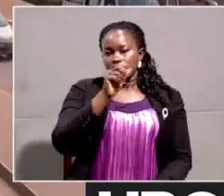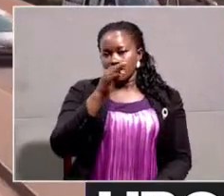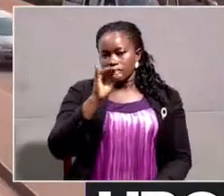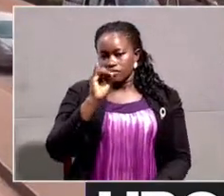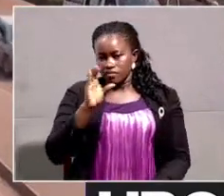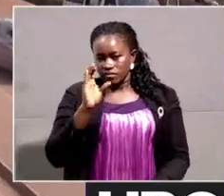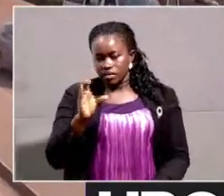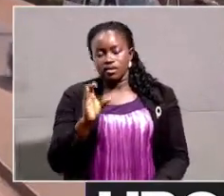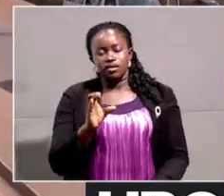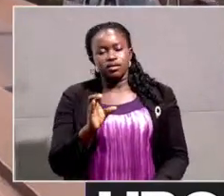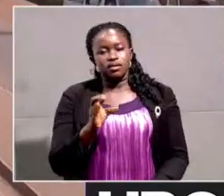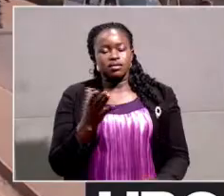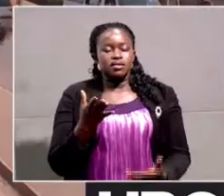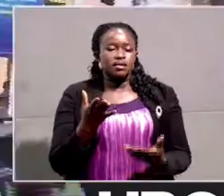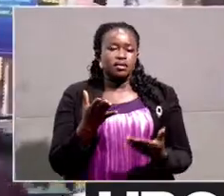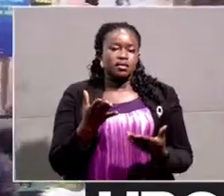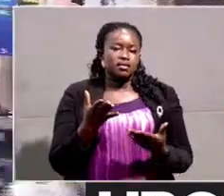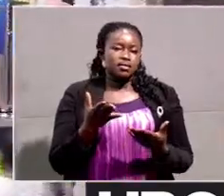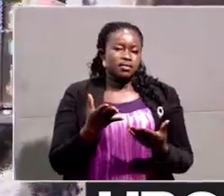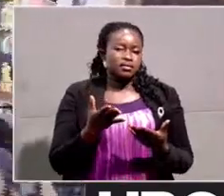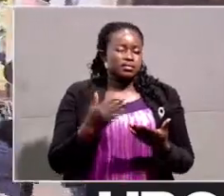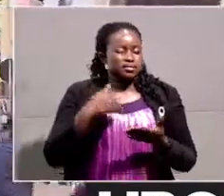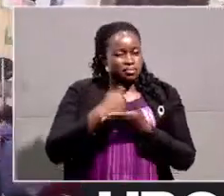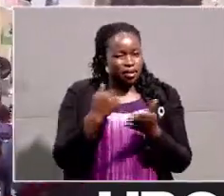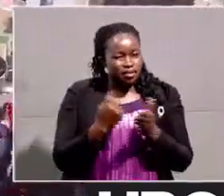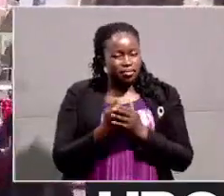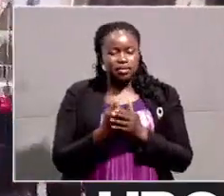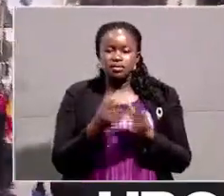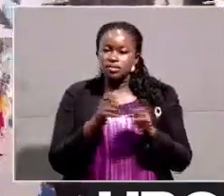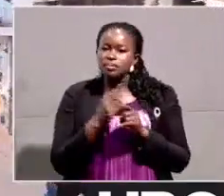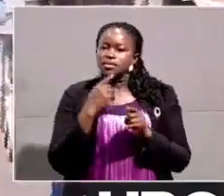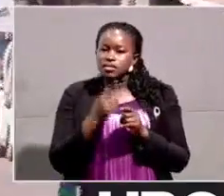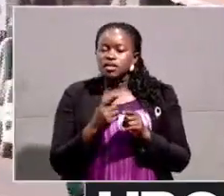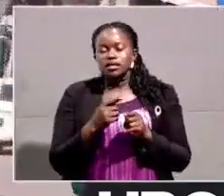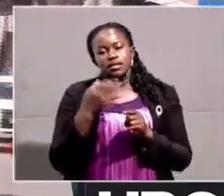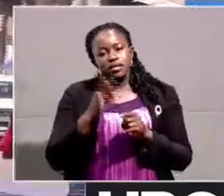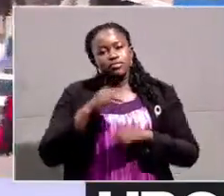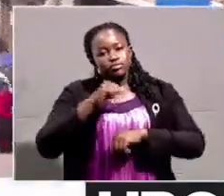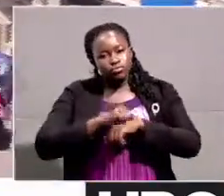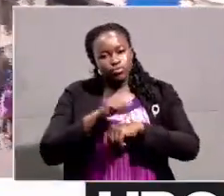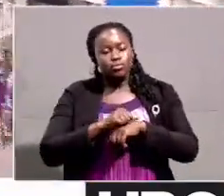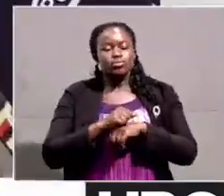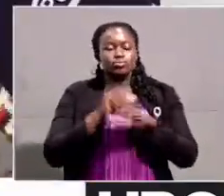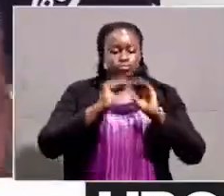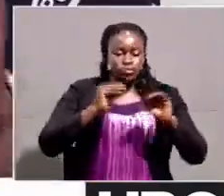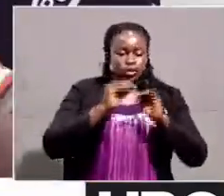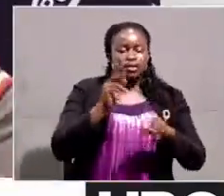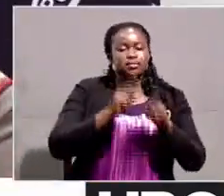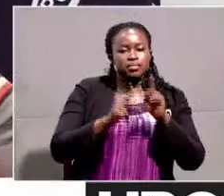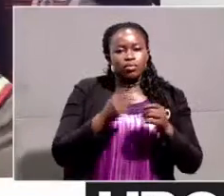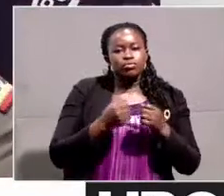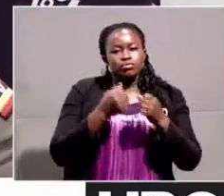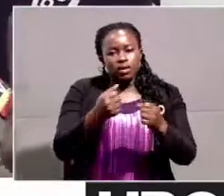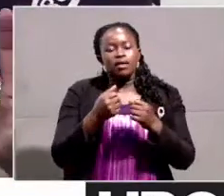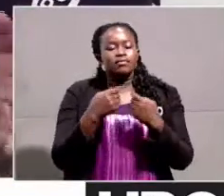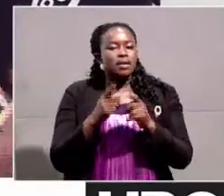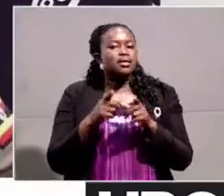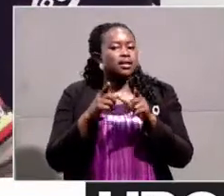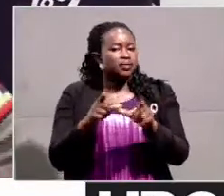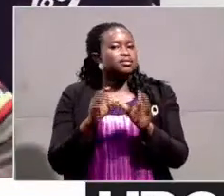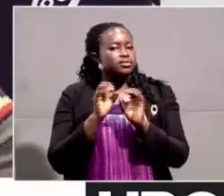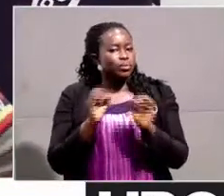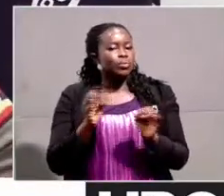on illegal driving schools. These are presumed to have direct connection to road accidents. You must have an operating